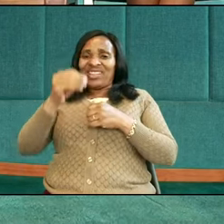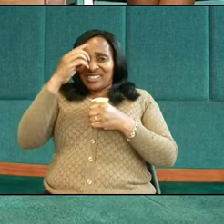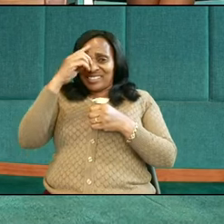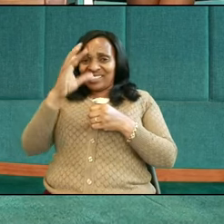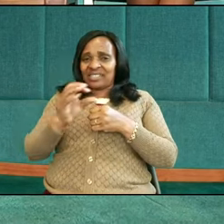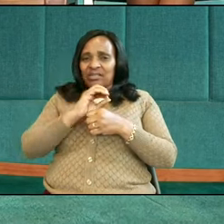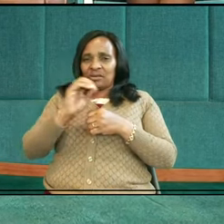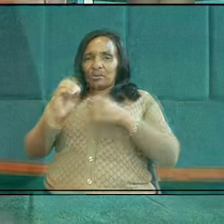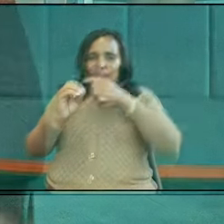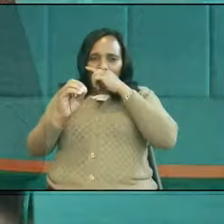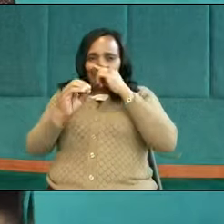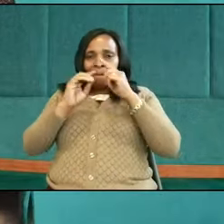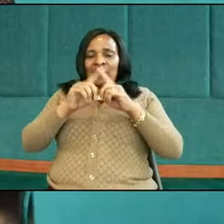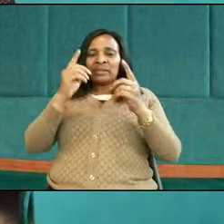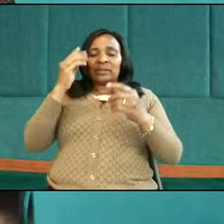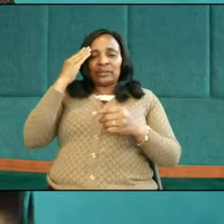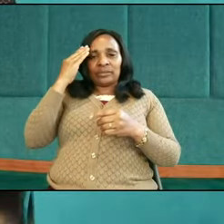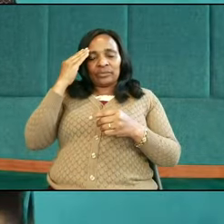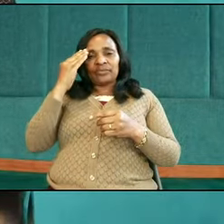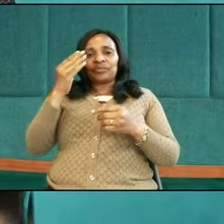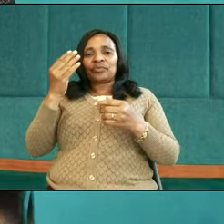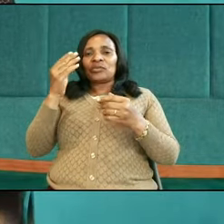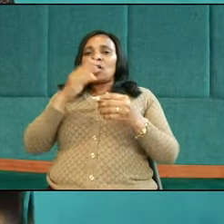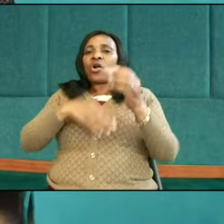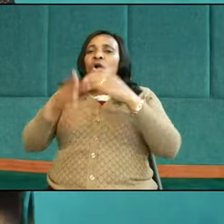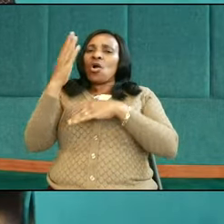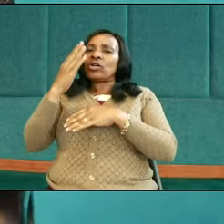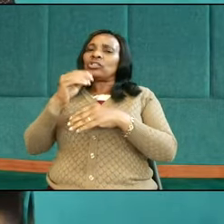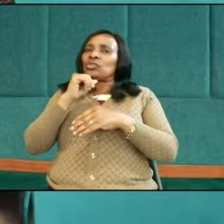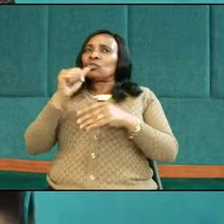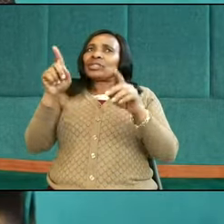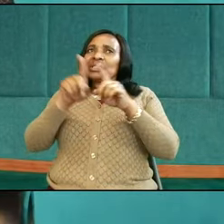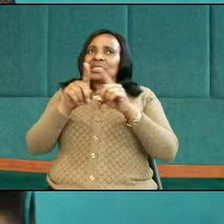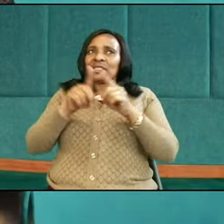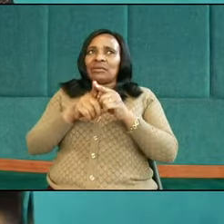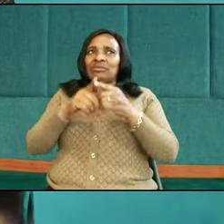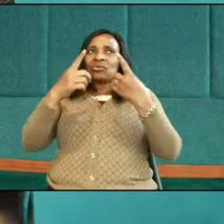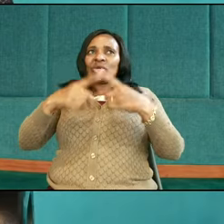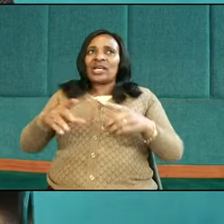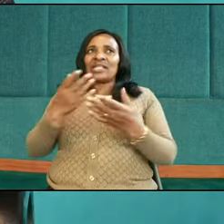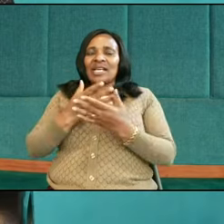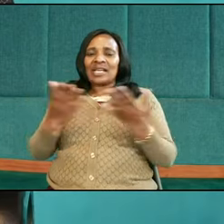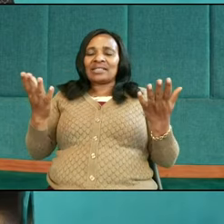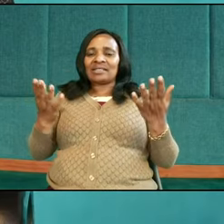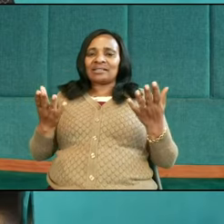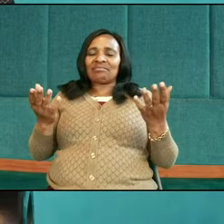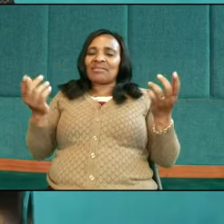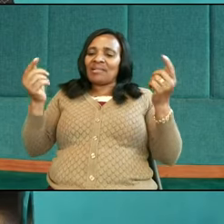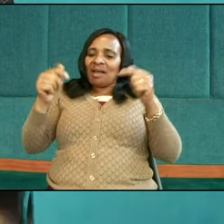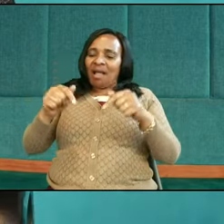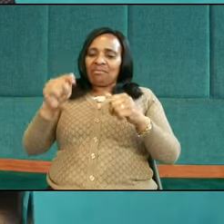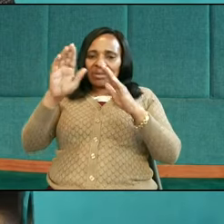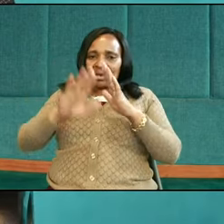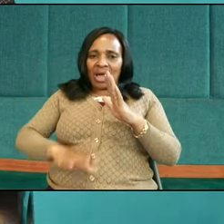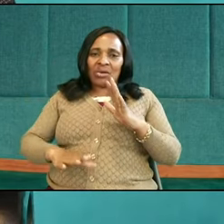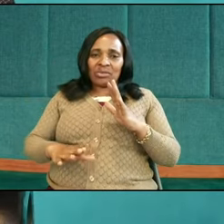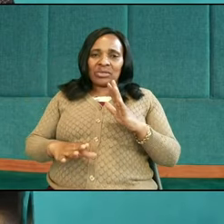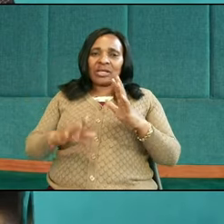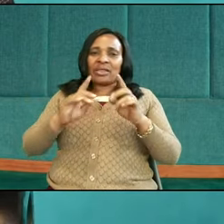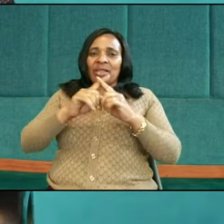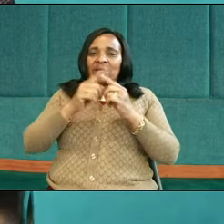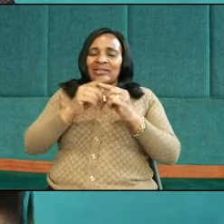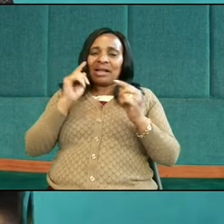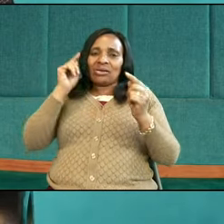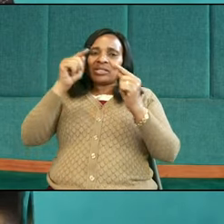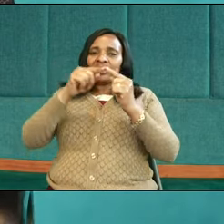seriously. But then he knew that God is not like a God to let you down and not come through for you. So this was just to prove a